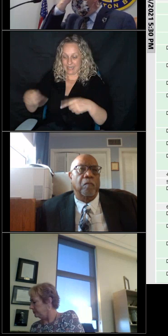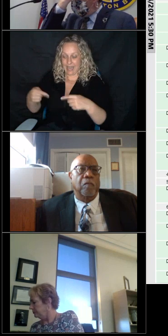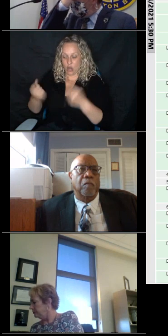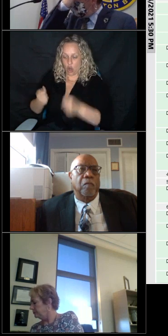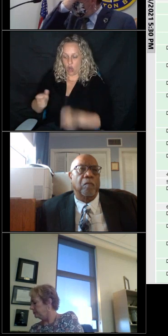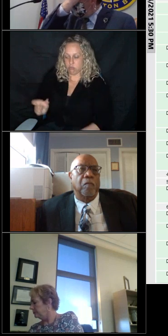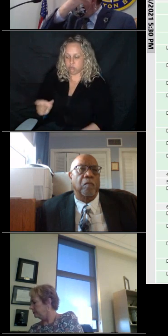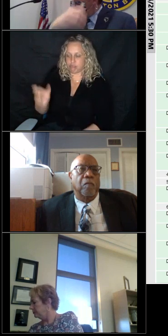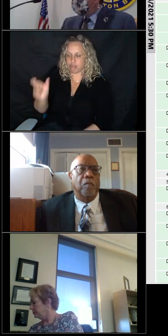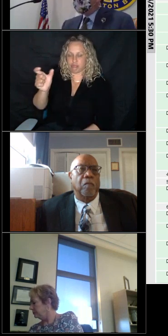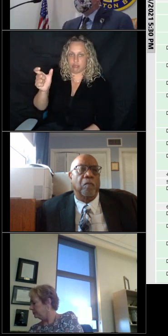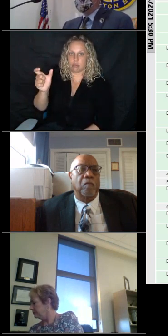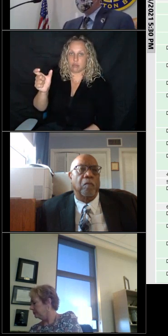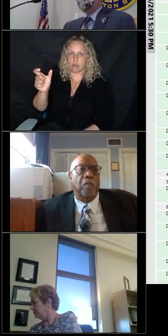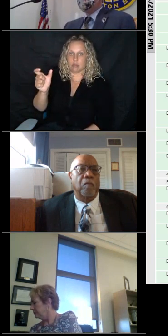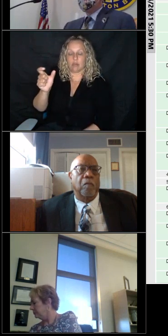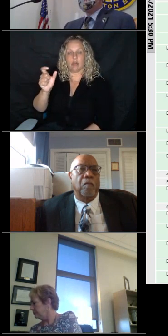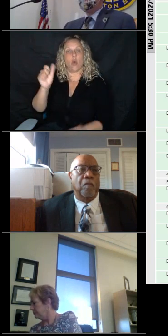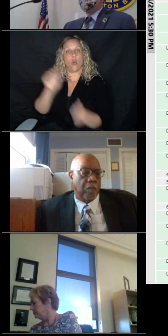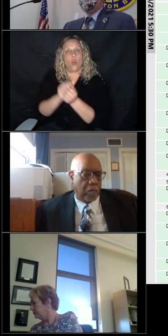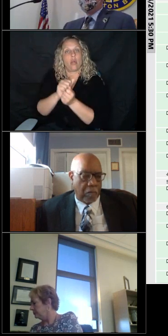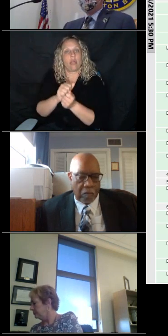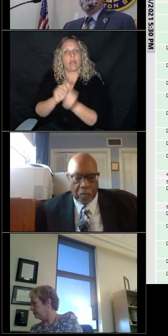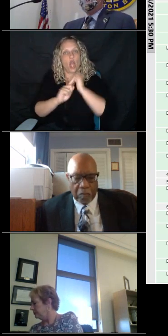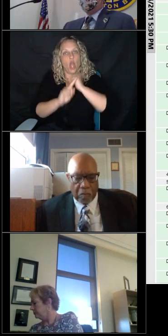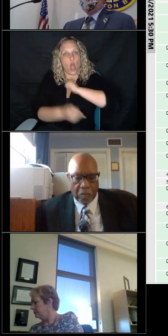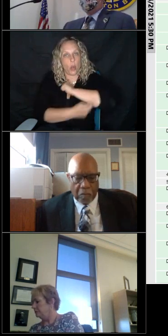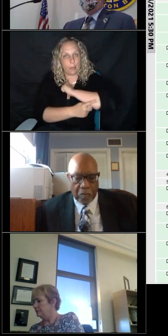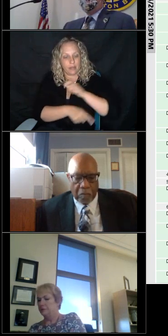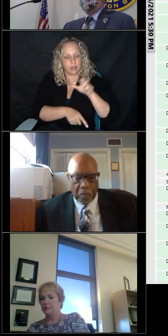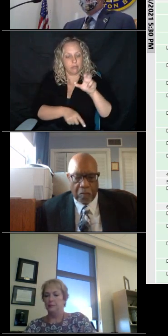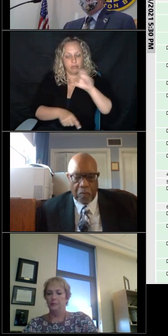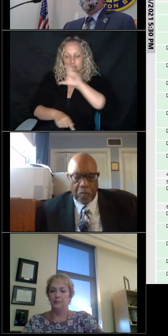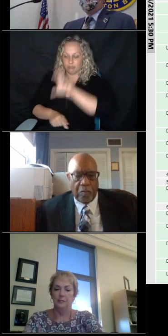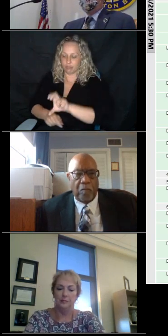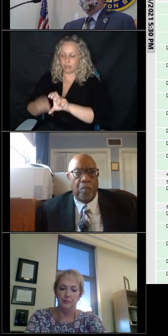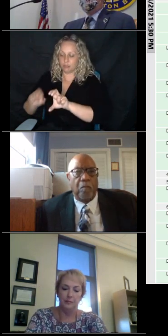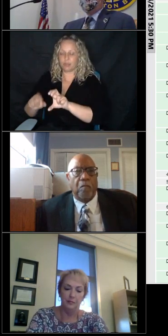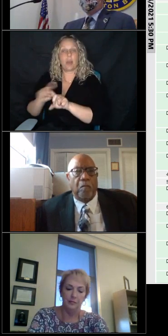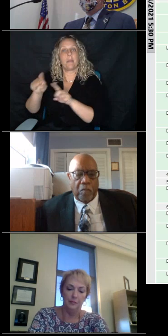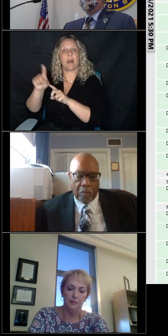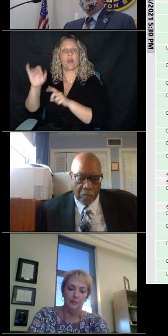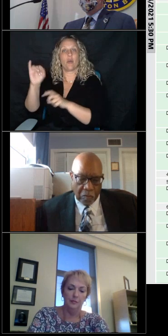keep vegetation separate, please. If you have any questions, you can contact the Solid Waste Division. It's